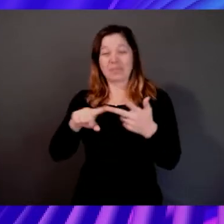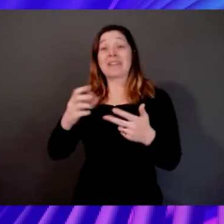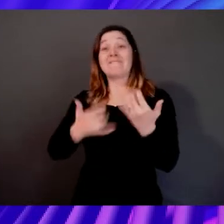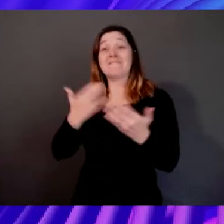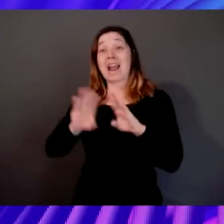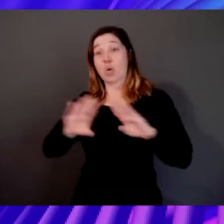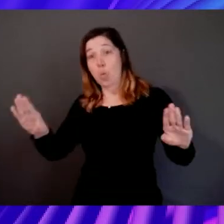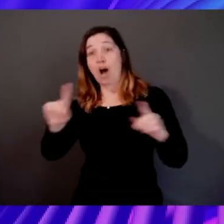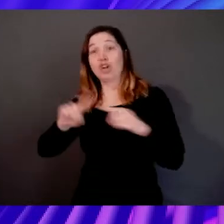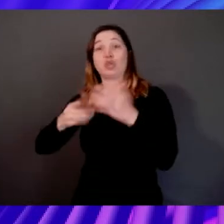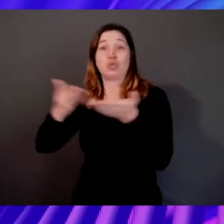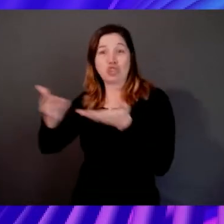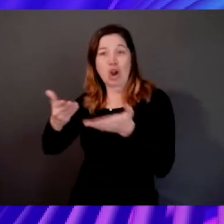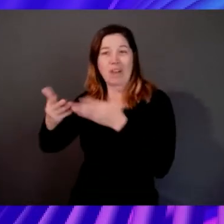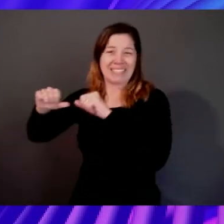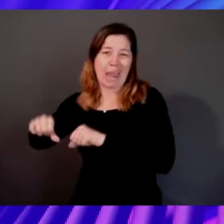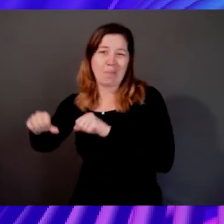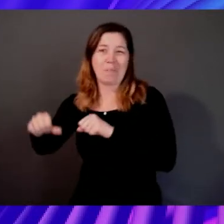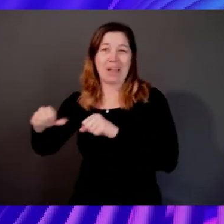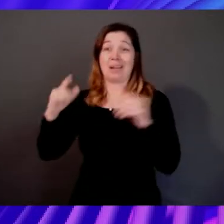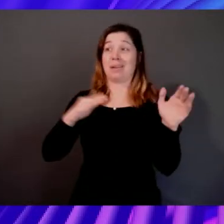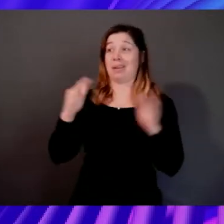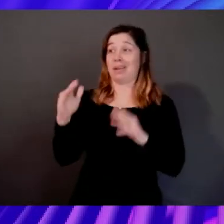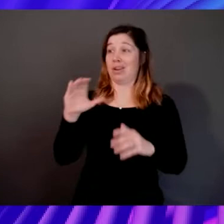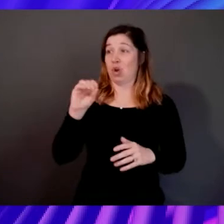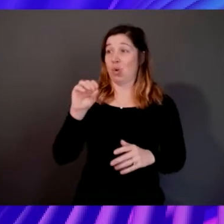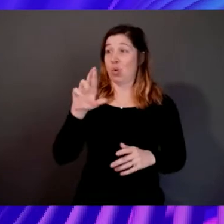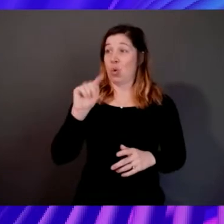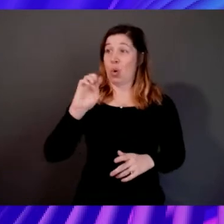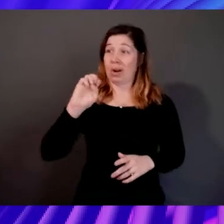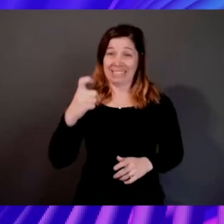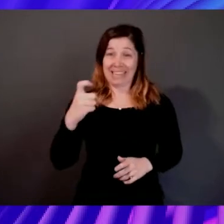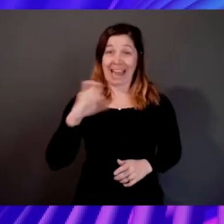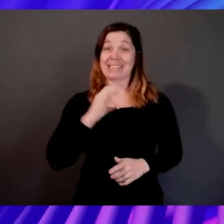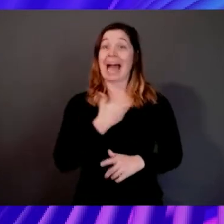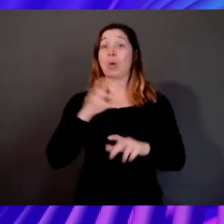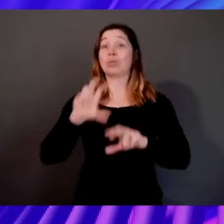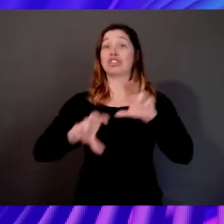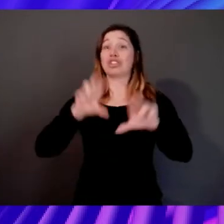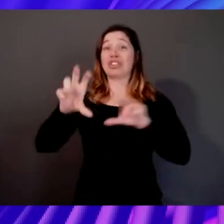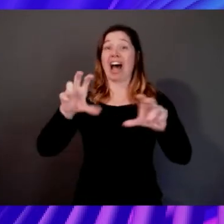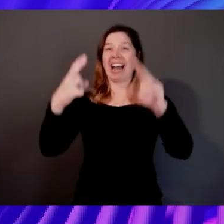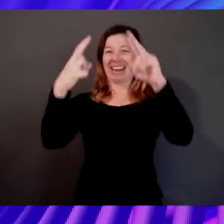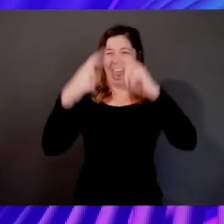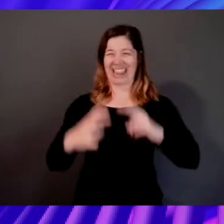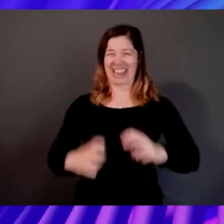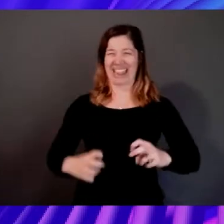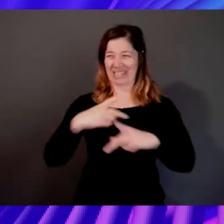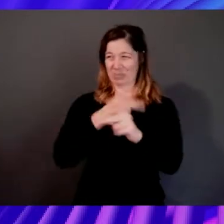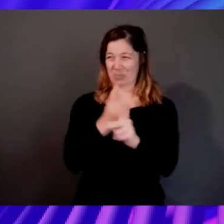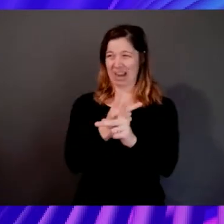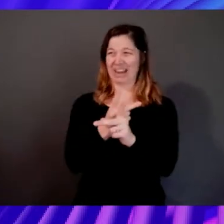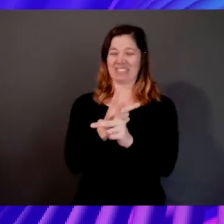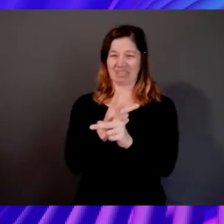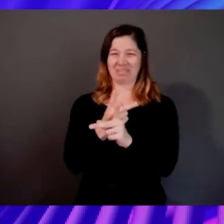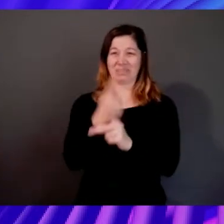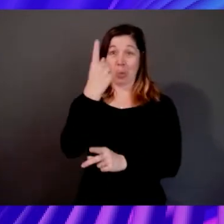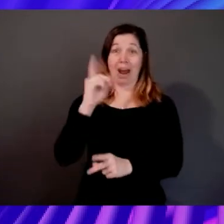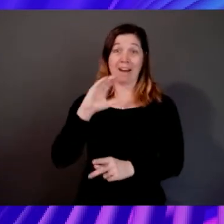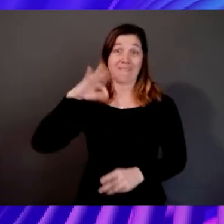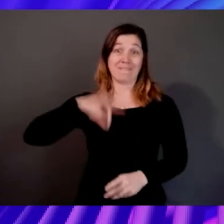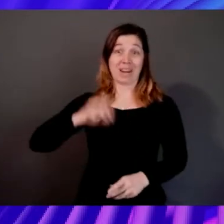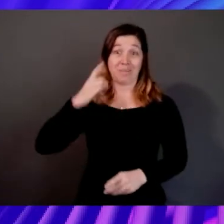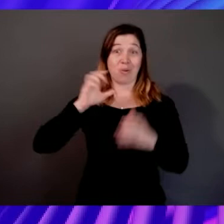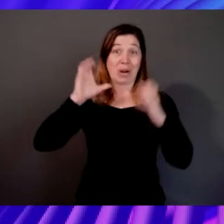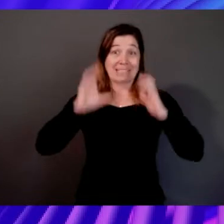capability. Cortex is our SOC and analytics product, and obviously has a lot of advantages for customers that are looking to